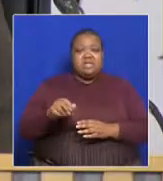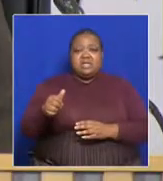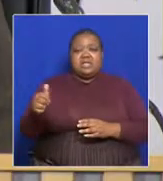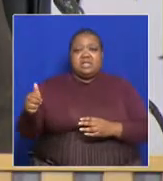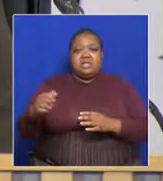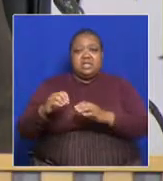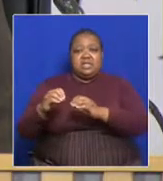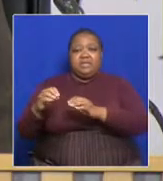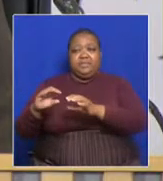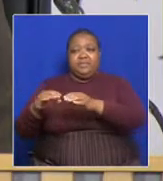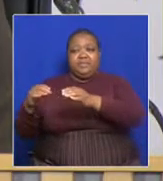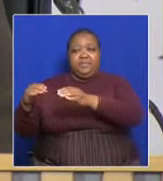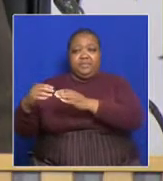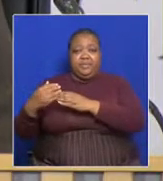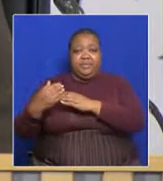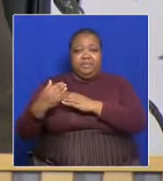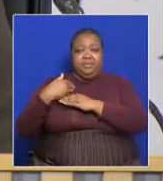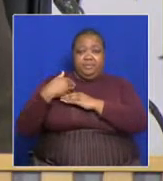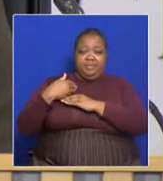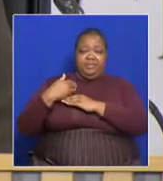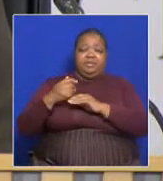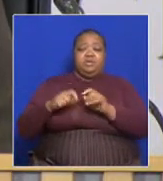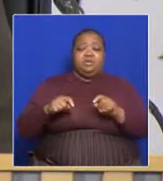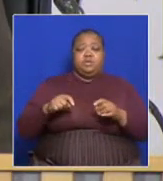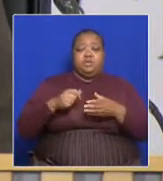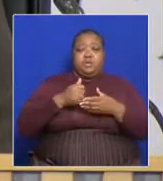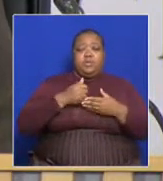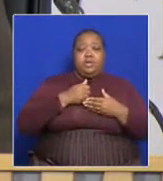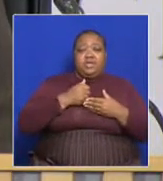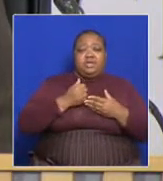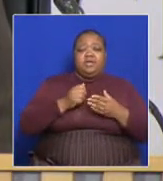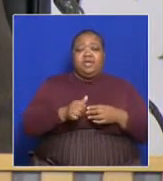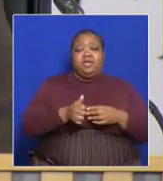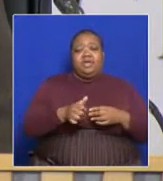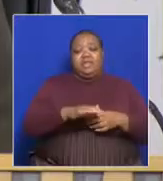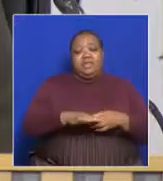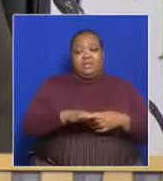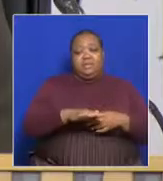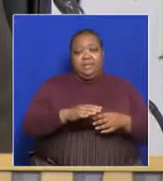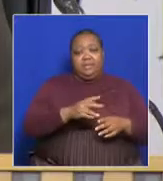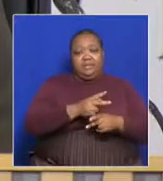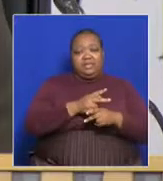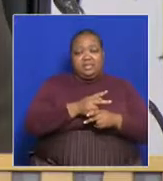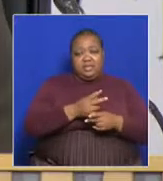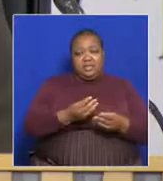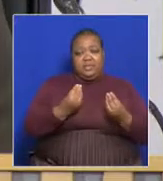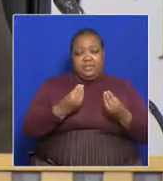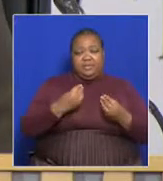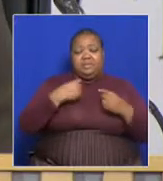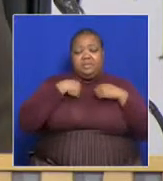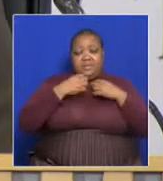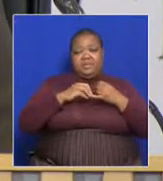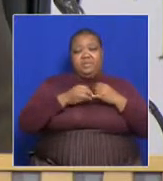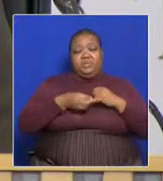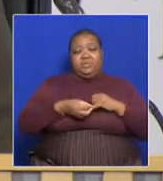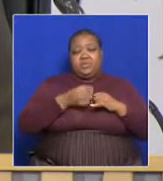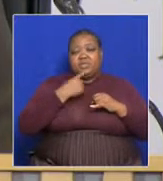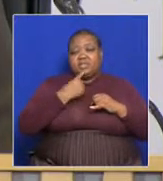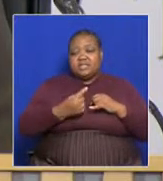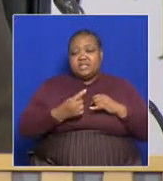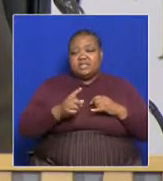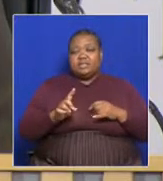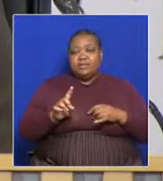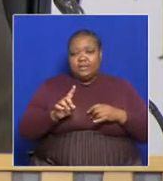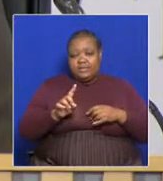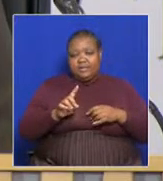me in finding alternate storage place. I think in a nutshell, I'm trying to say, Commissioner, is that it was the decision